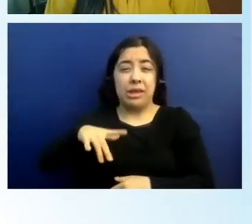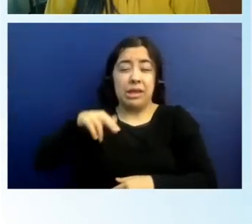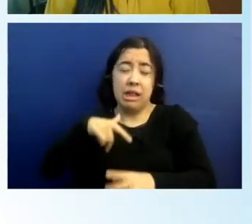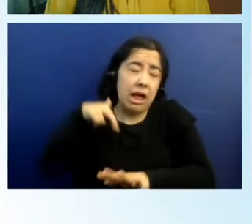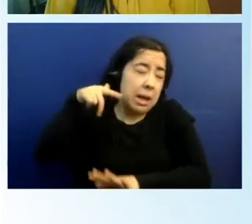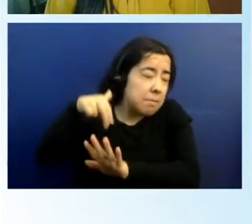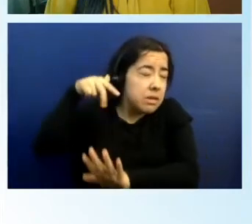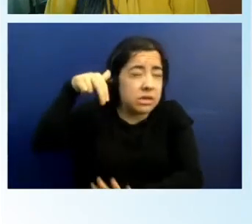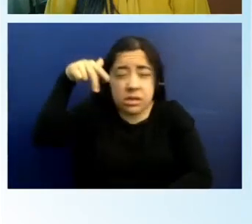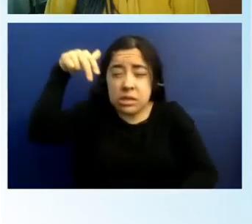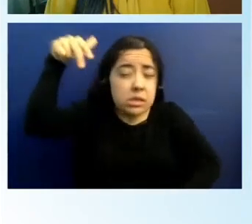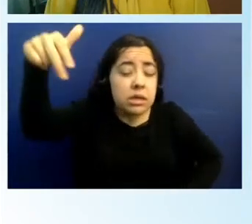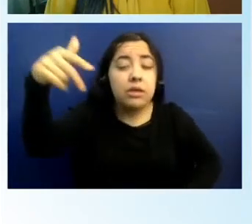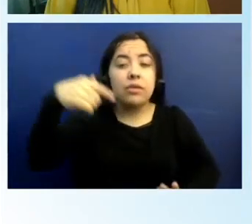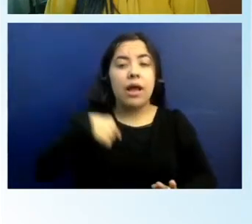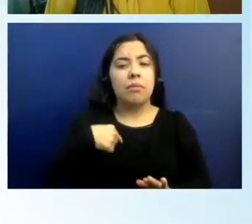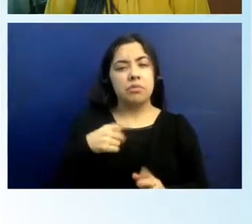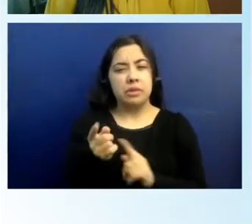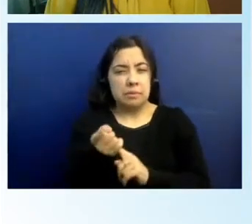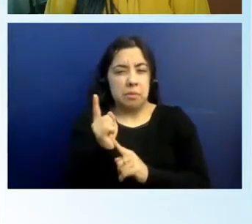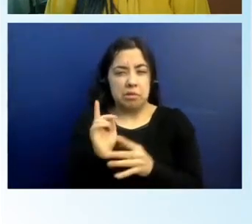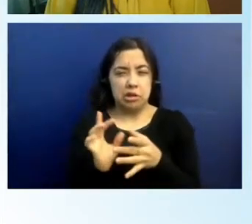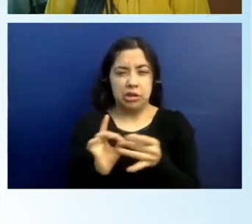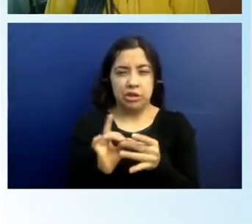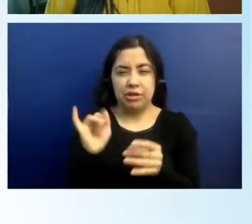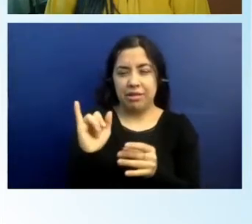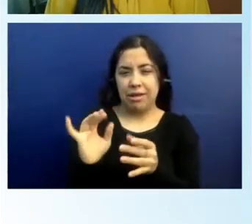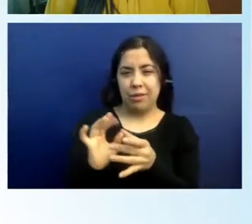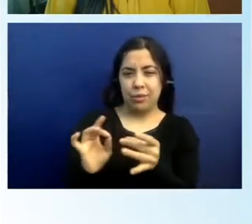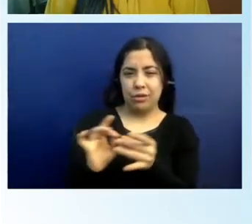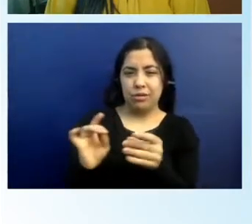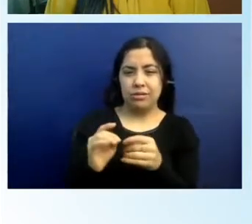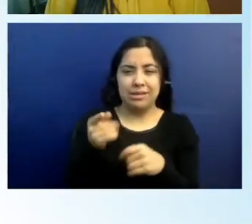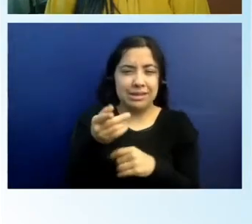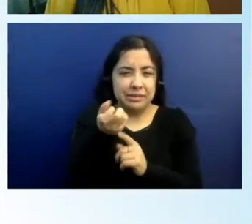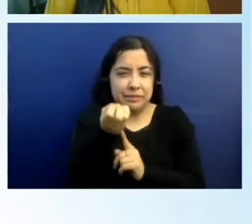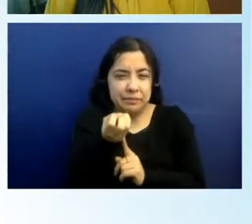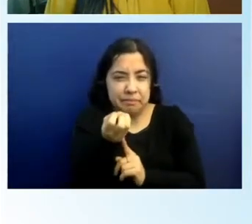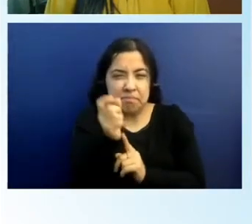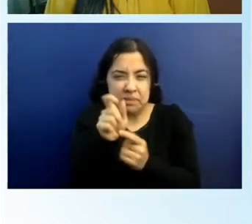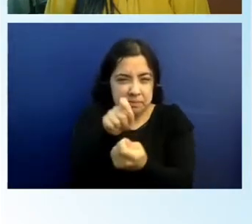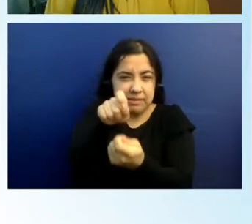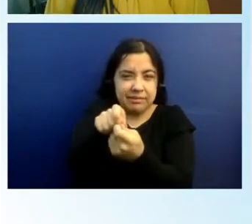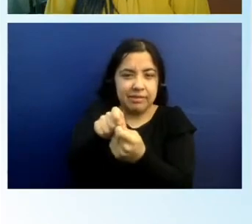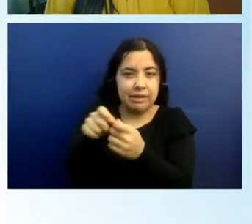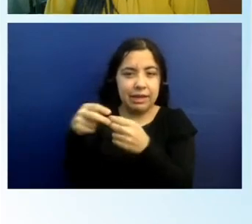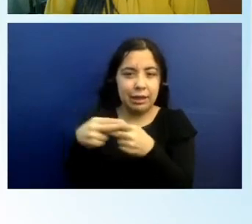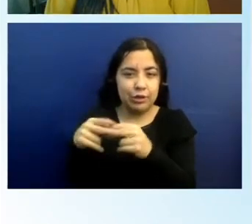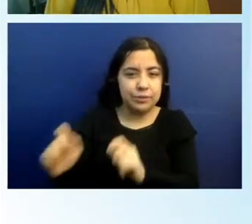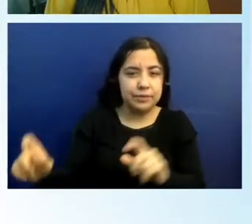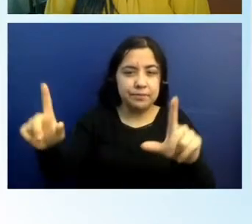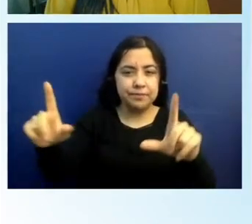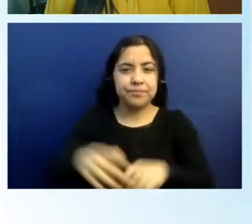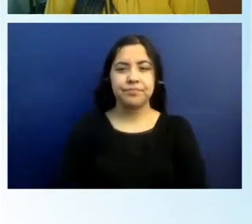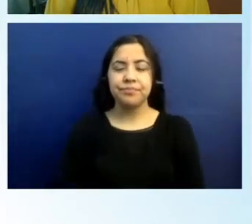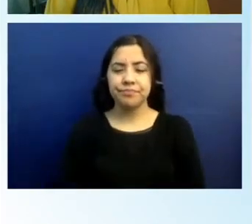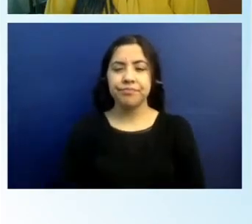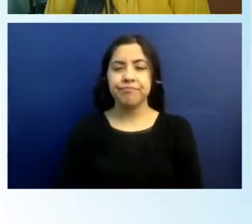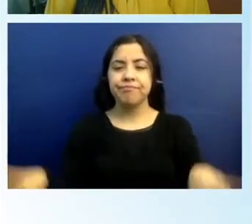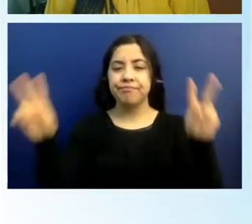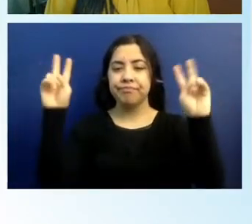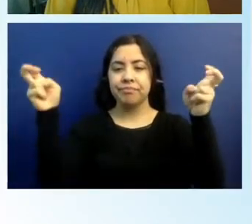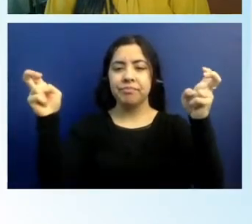just share those words. And this is a particular excerpt from the poem. And it reads, "And yes, we are far